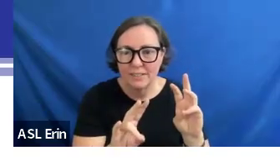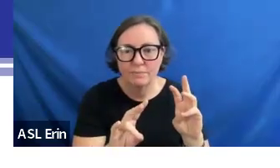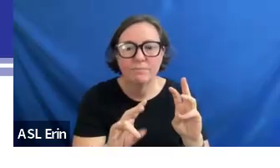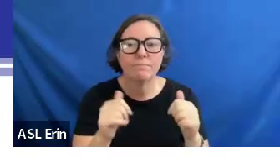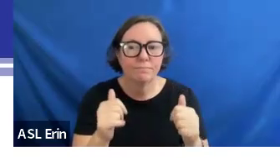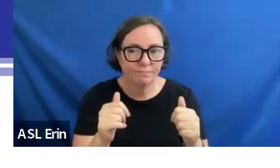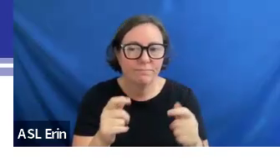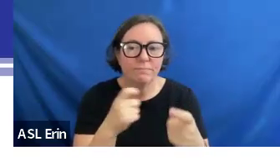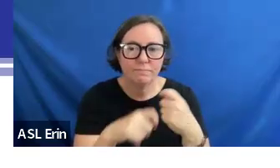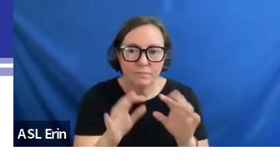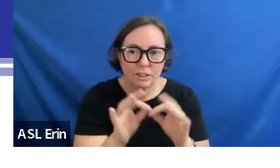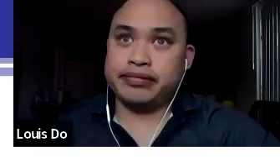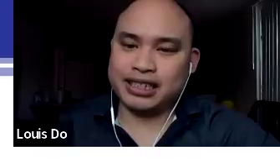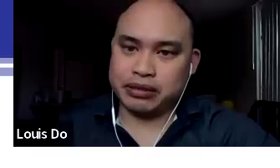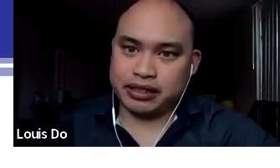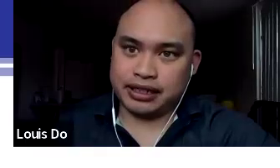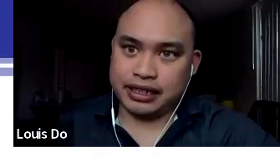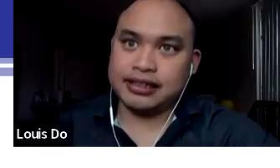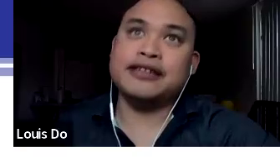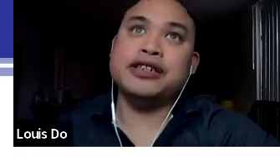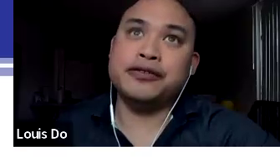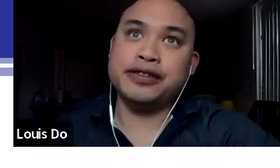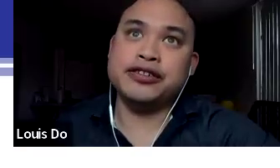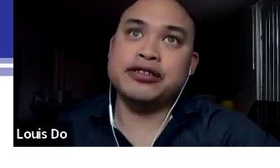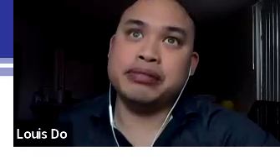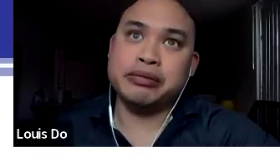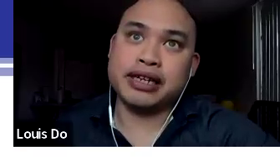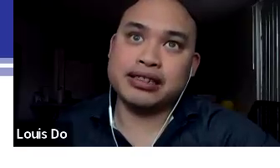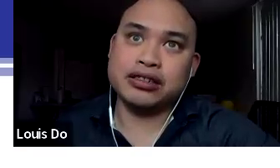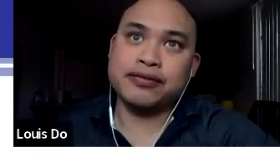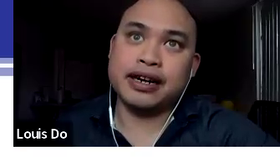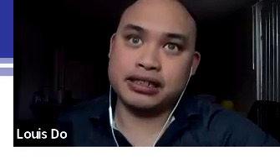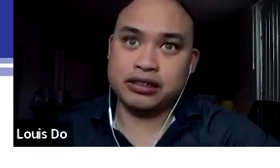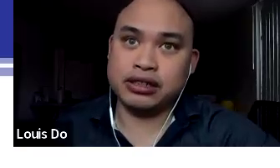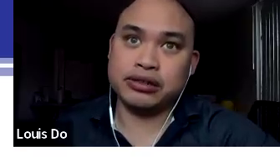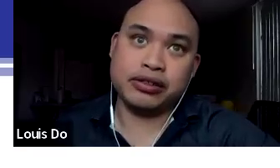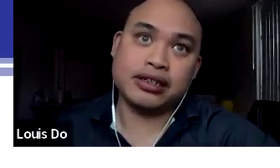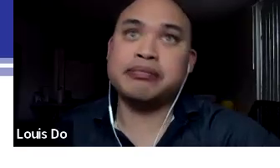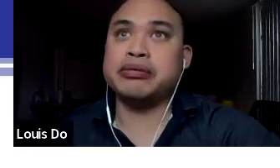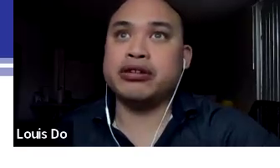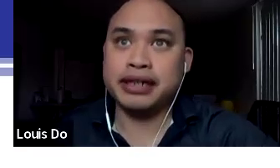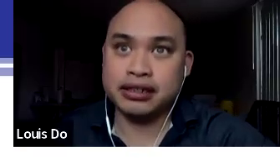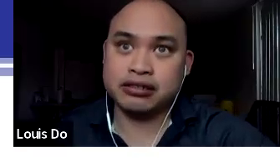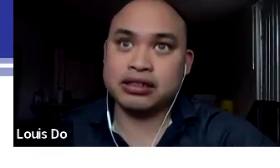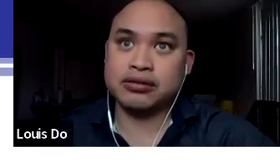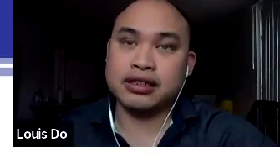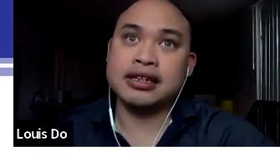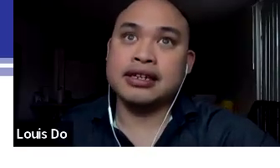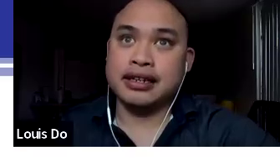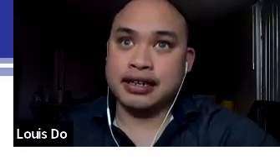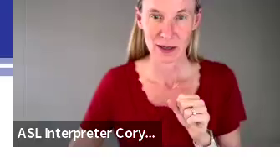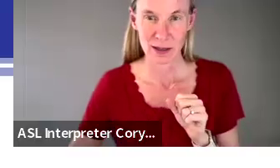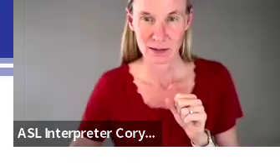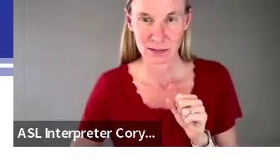As I said before, accessibility is a real field. People get certified to do this work. People are paid to do this